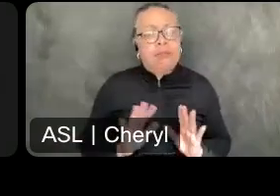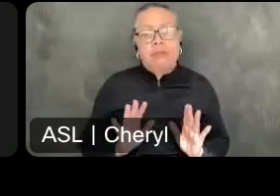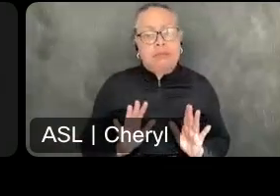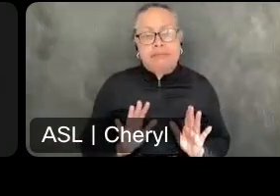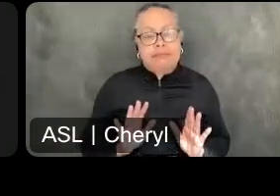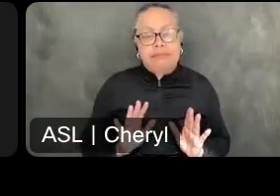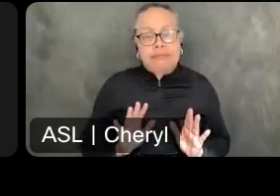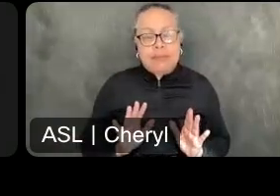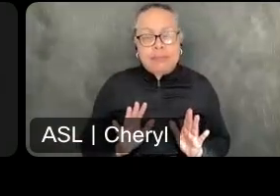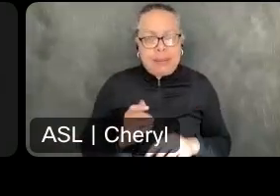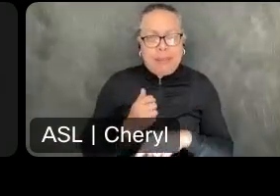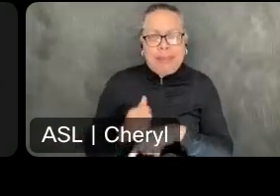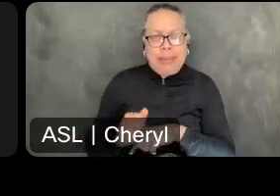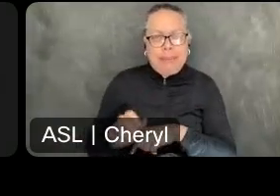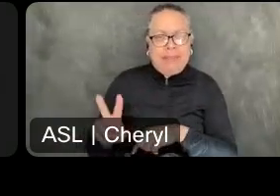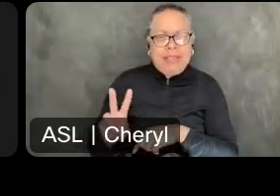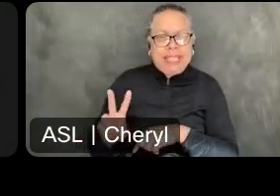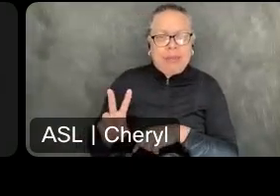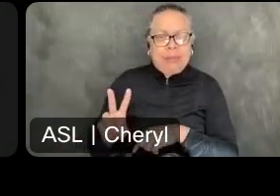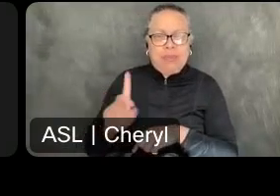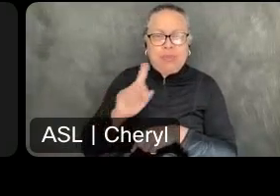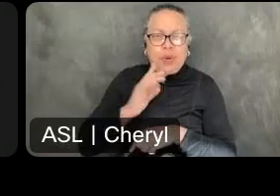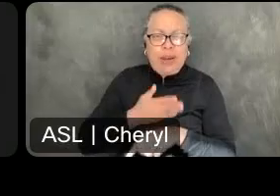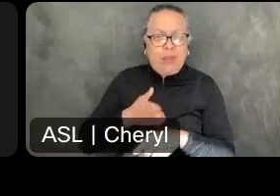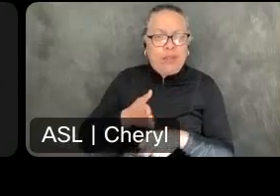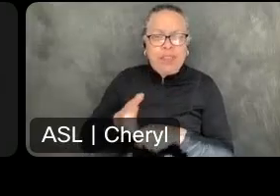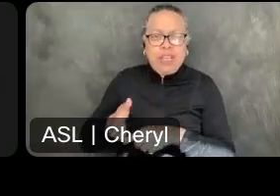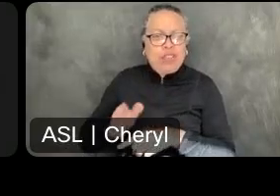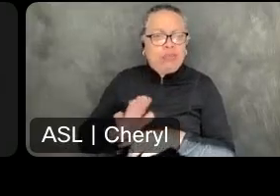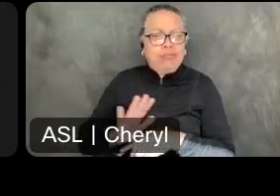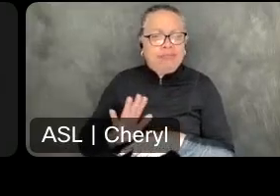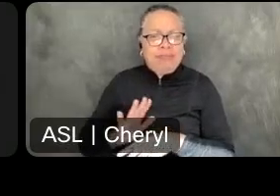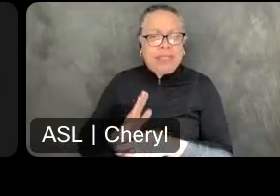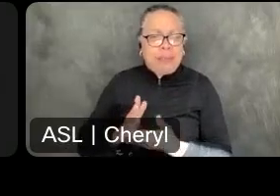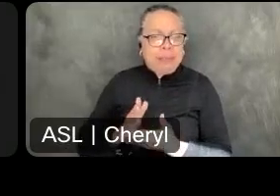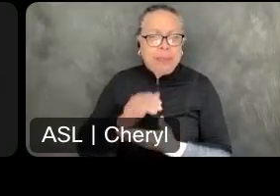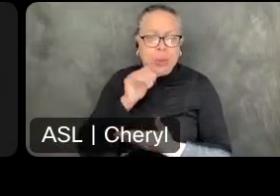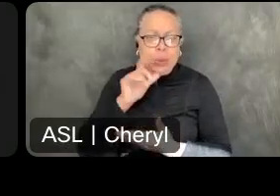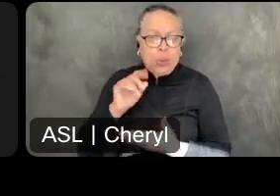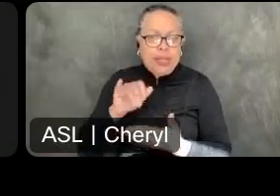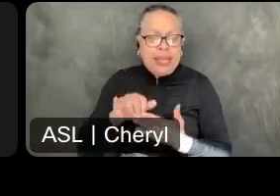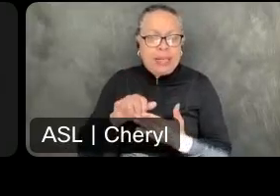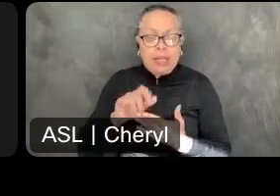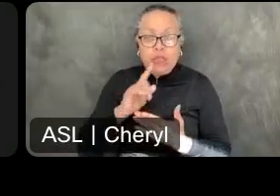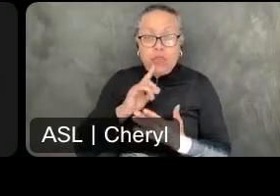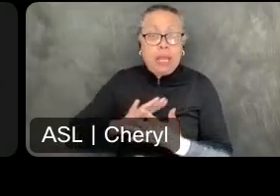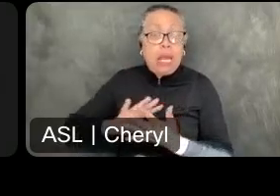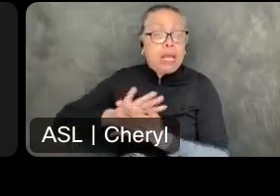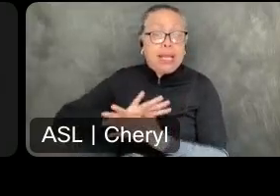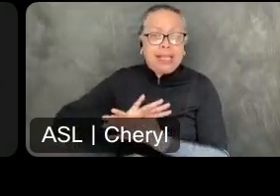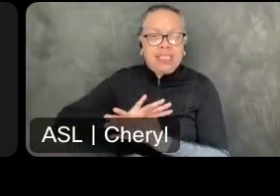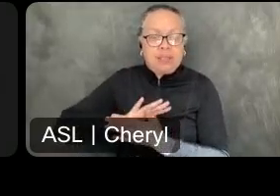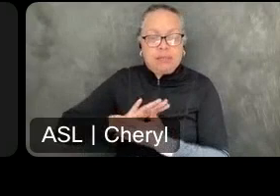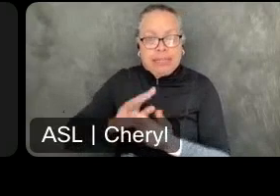that blaming shows up in disguise in the mental health field. And it's a very thin disguise at that.